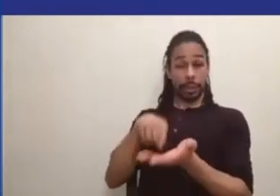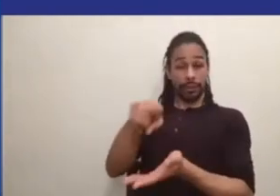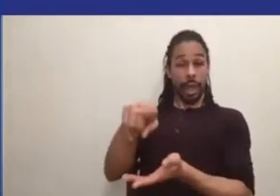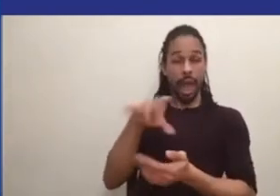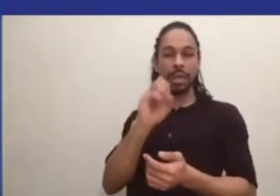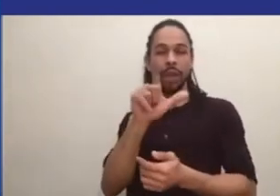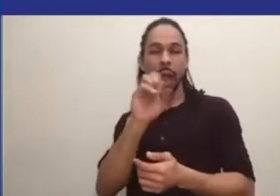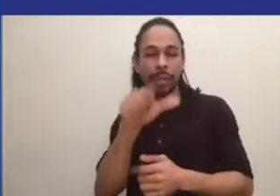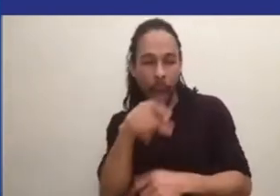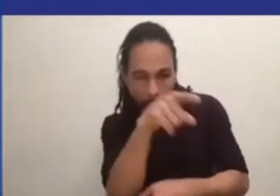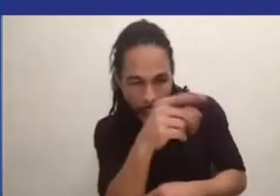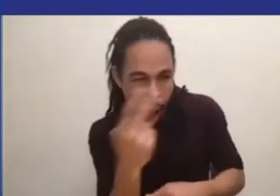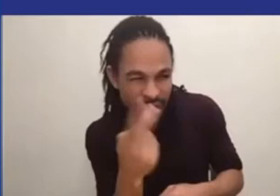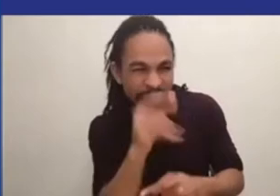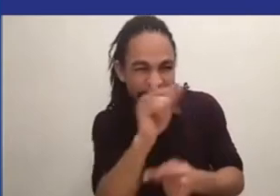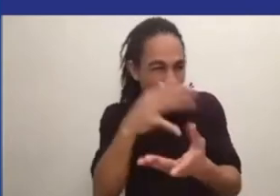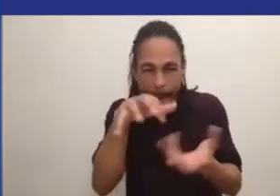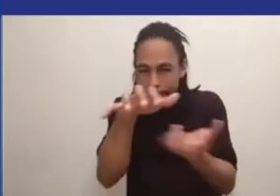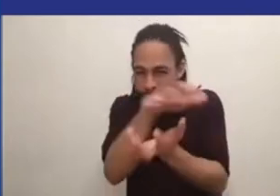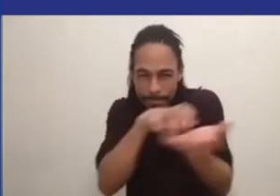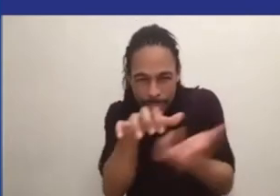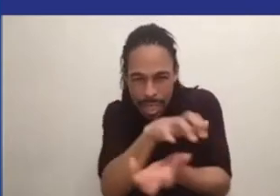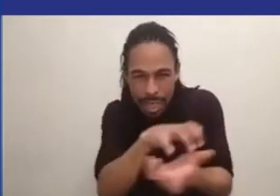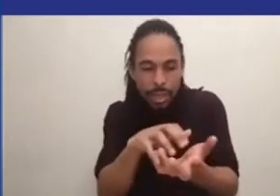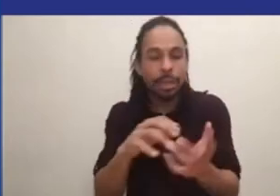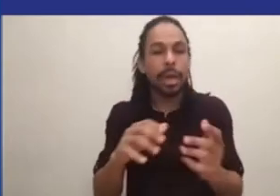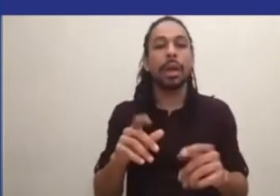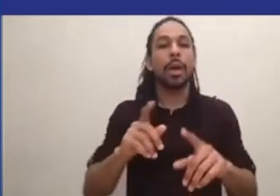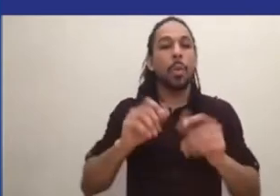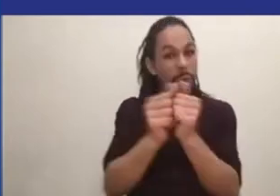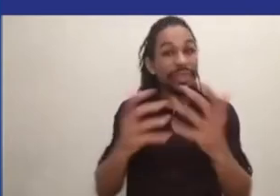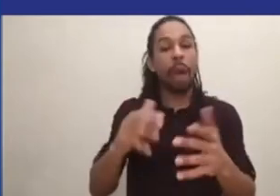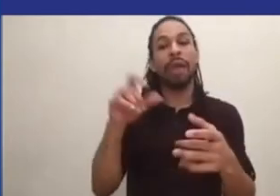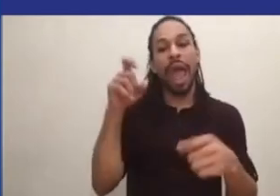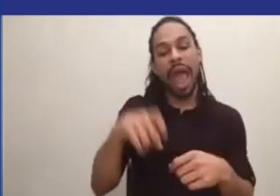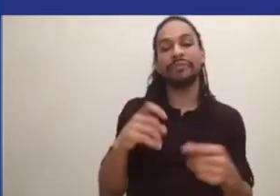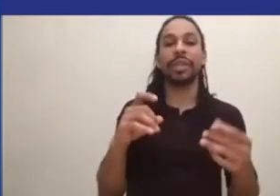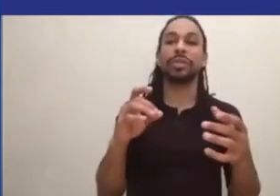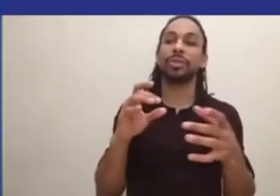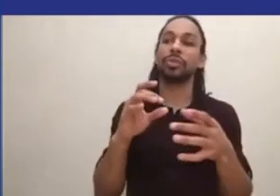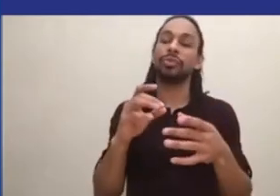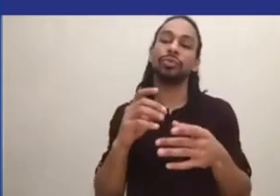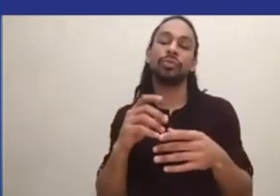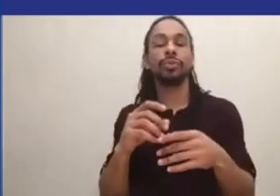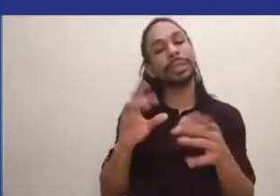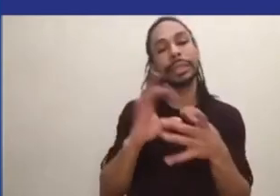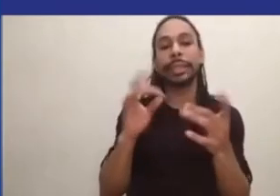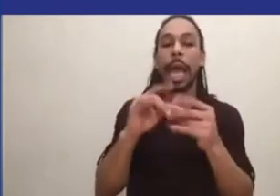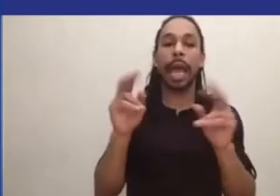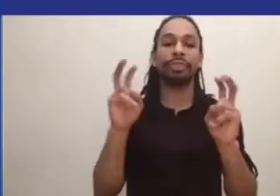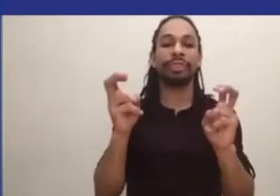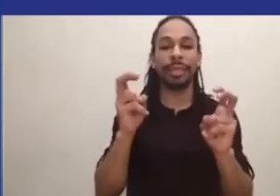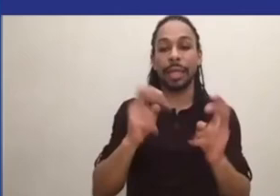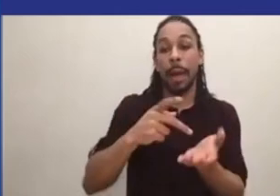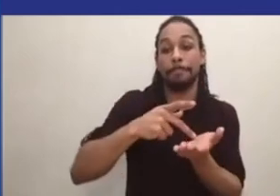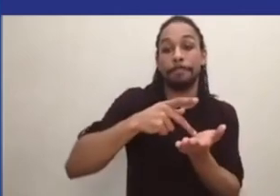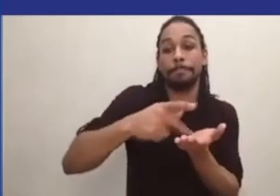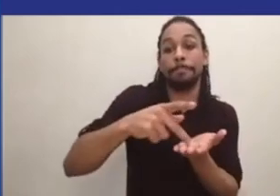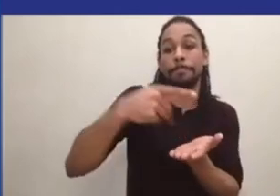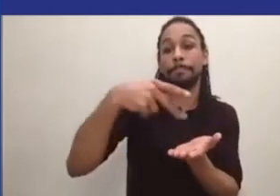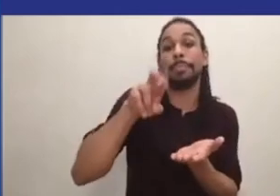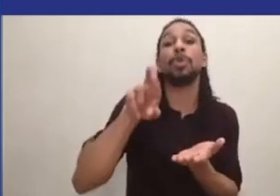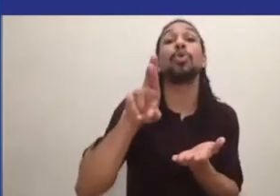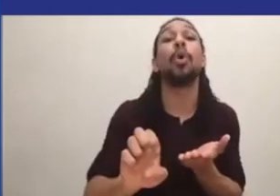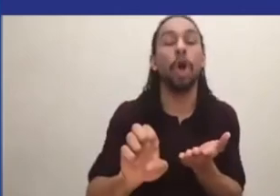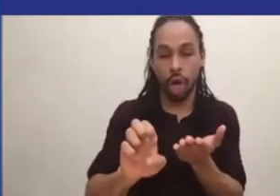cultural references to the music or any, even really any purity in its form. And so,